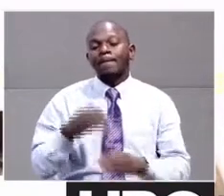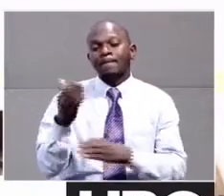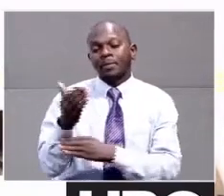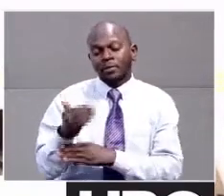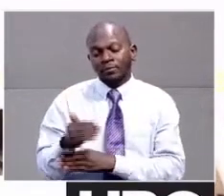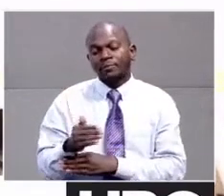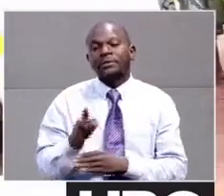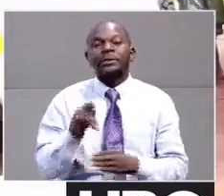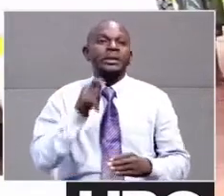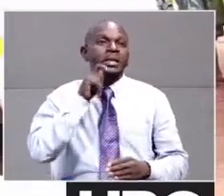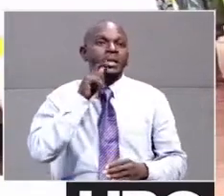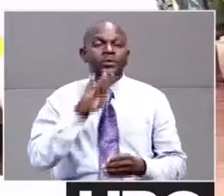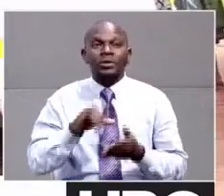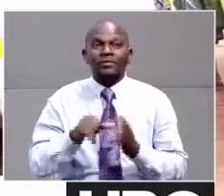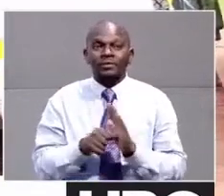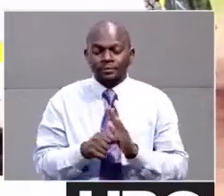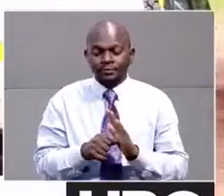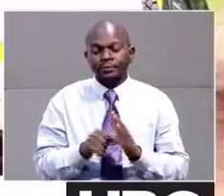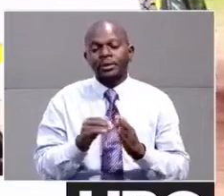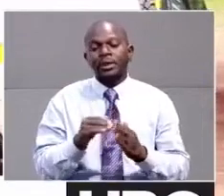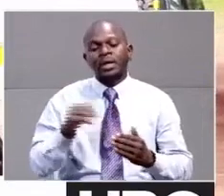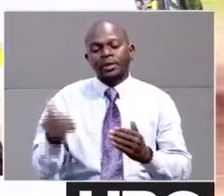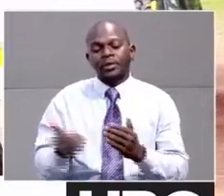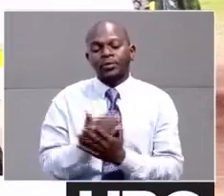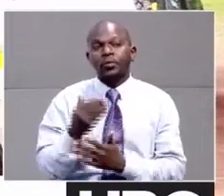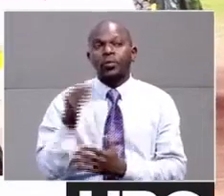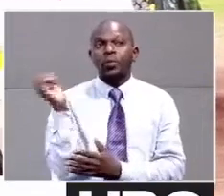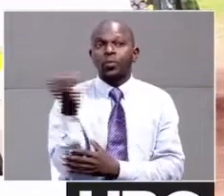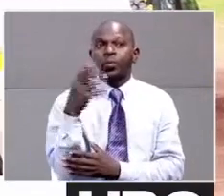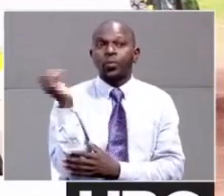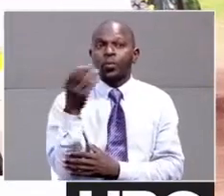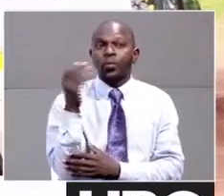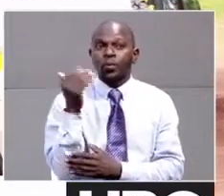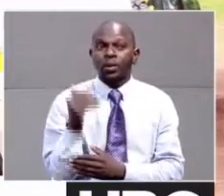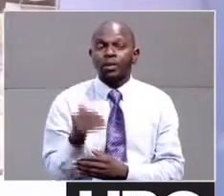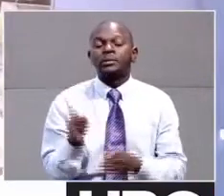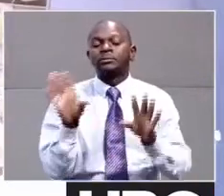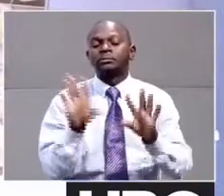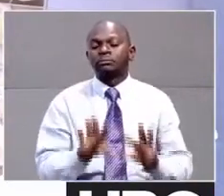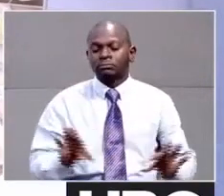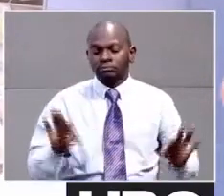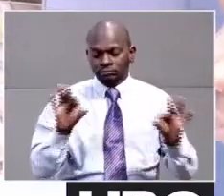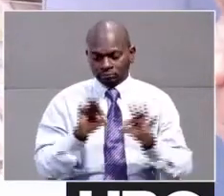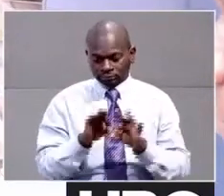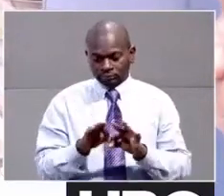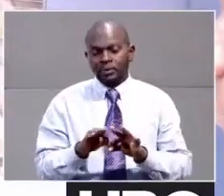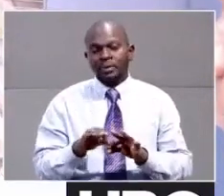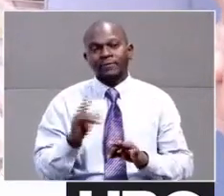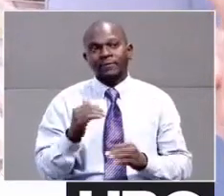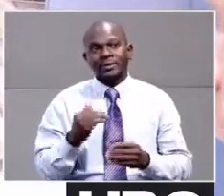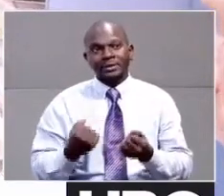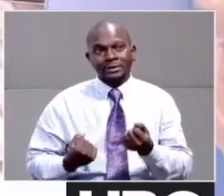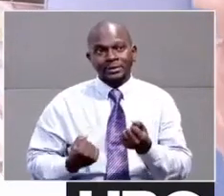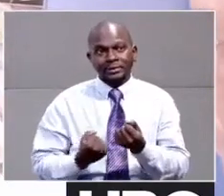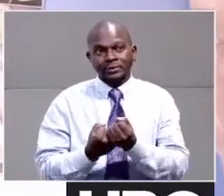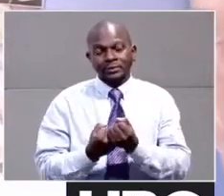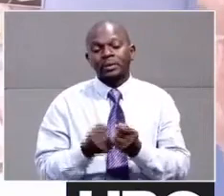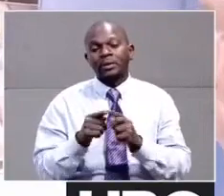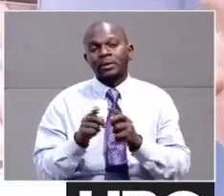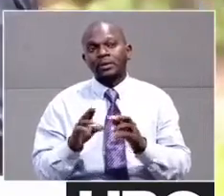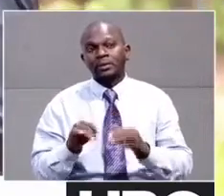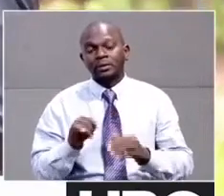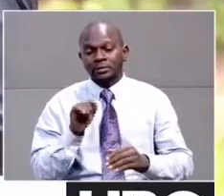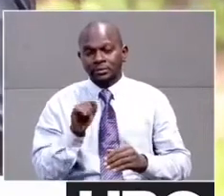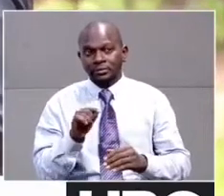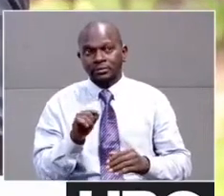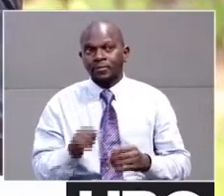Health Affairs to rescue the facility with a new ambulance equipped with necessary first aid gadgets to ease referral services at the